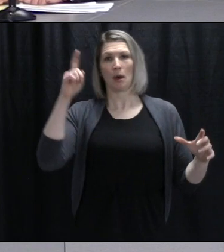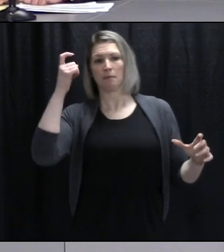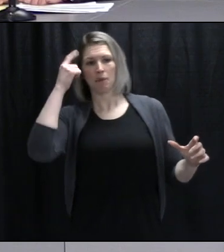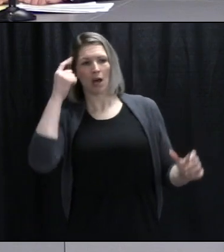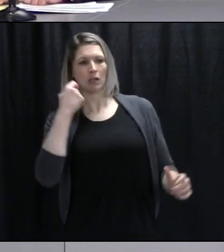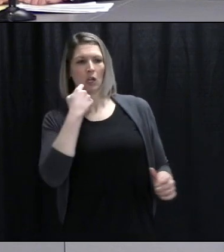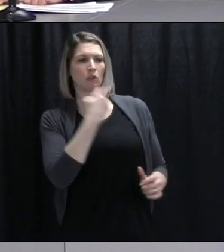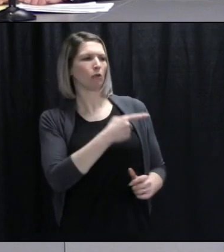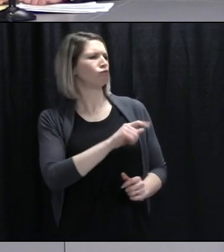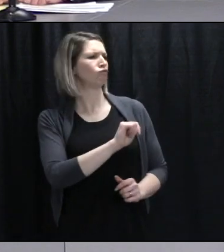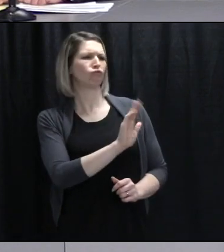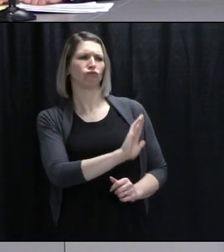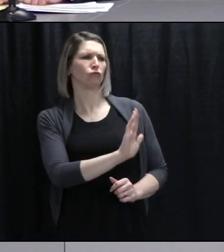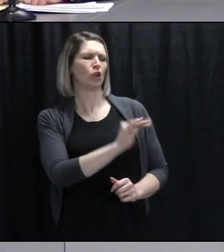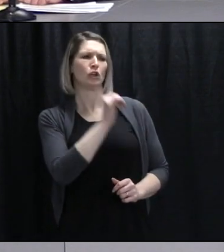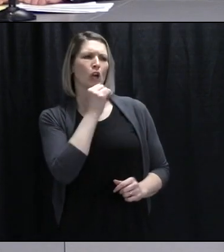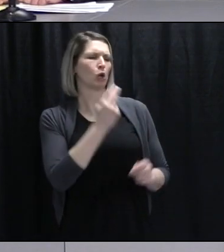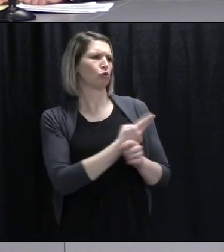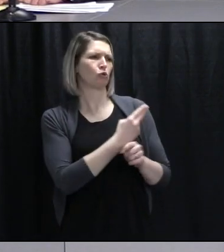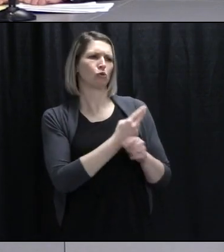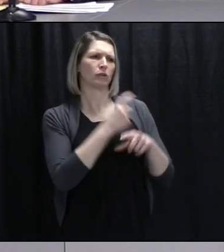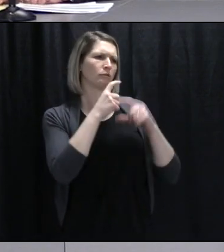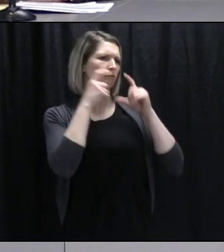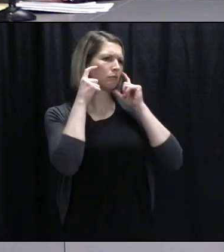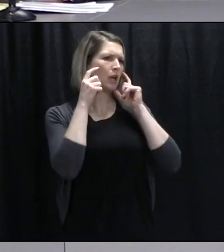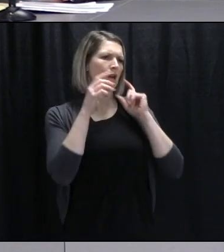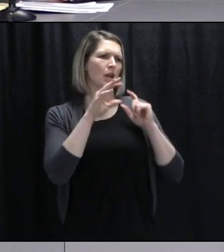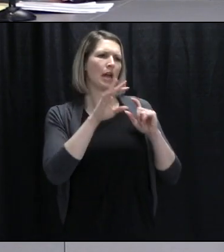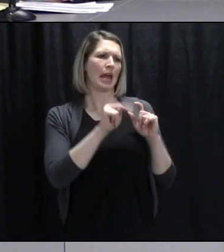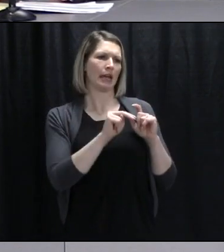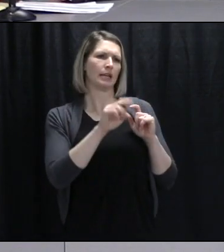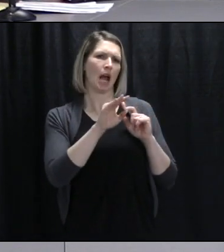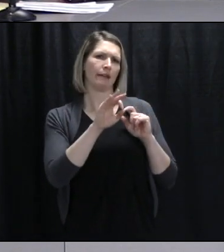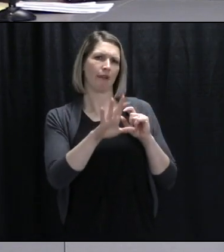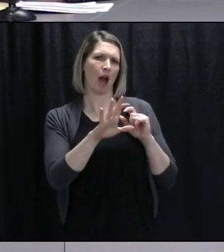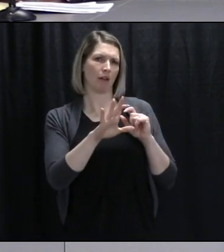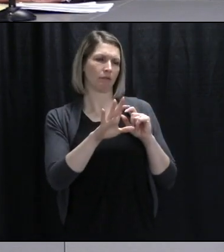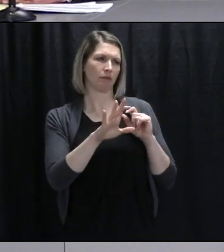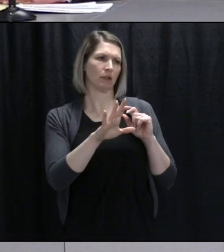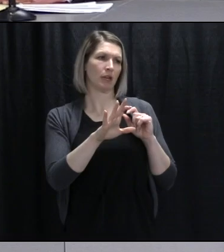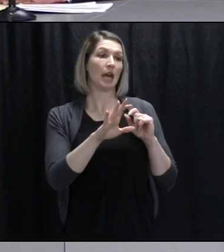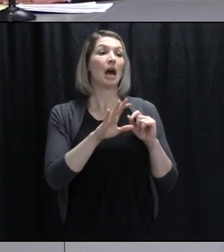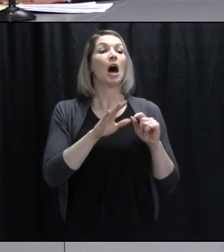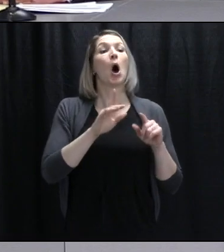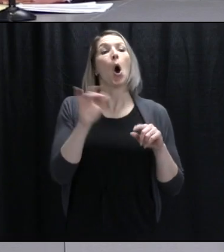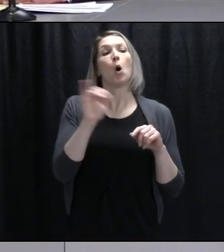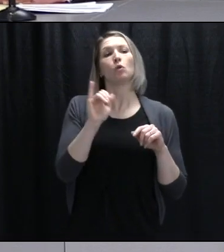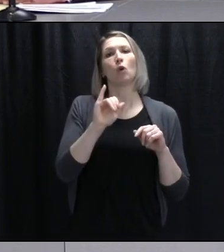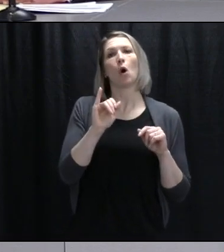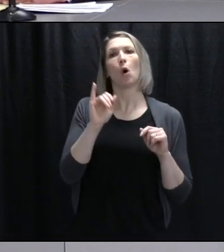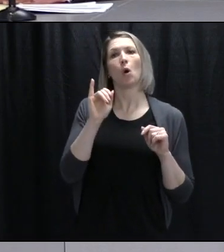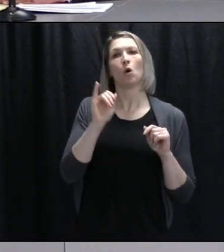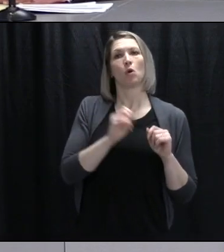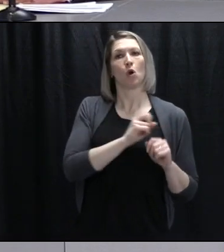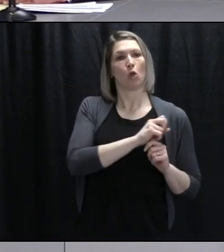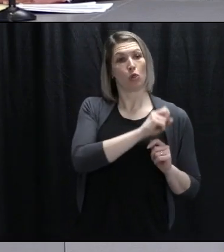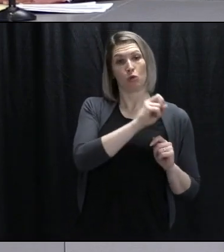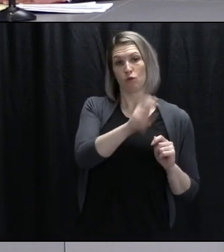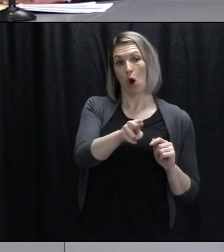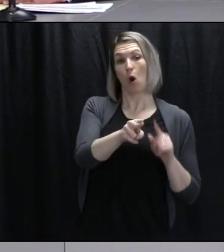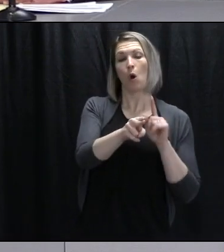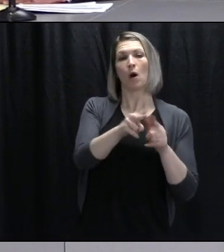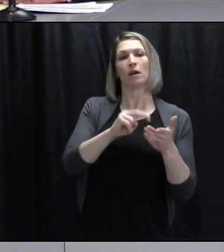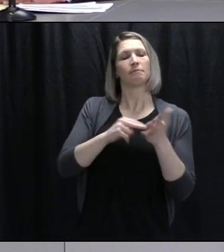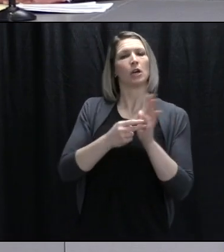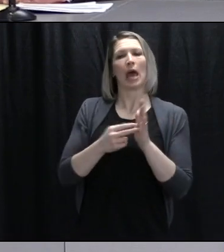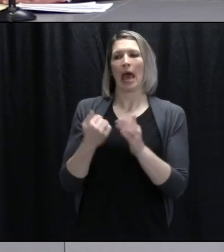they're done, which implies that the department is looking at possibly re-sterilizing them. What is the status